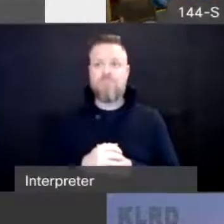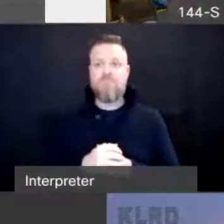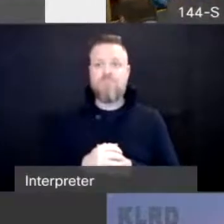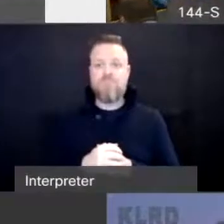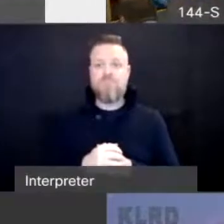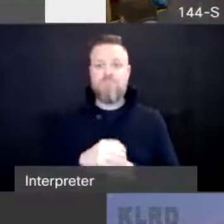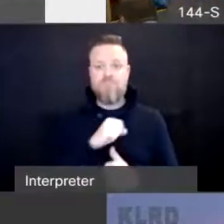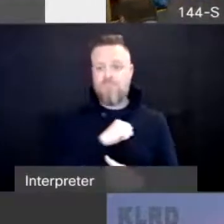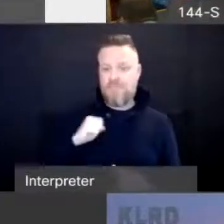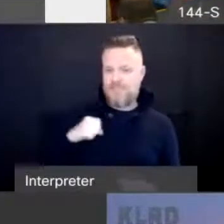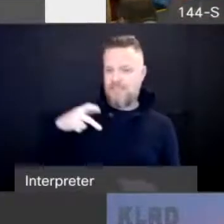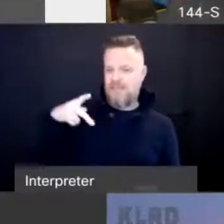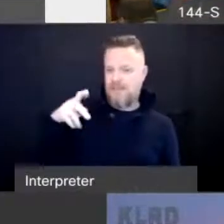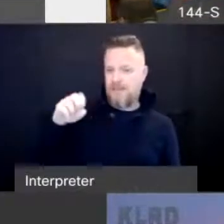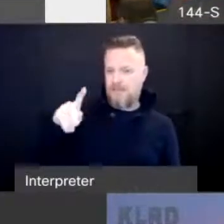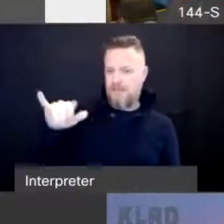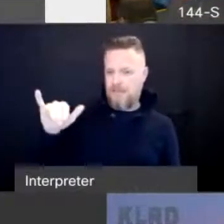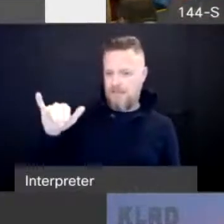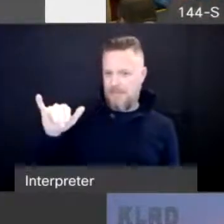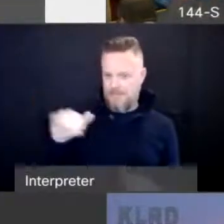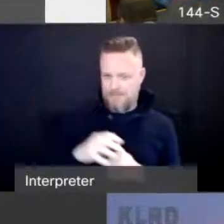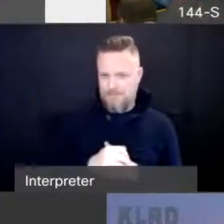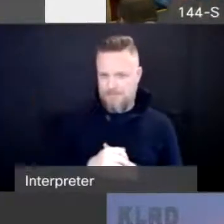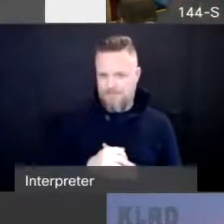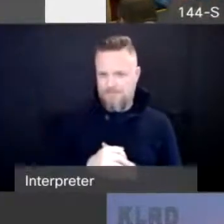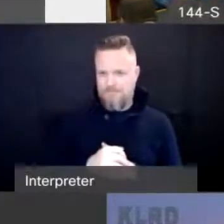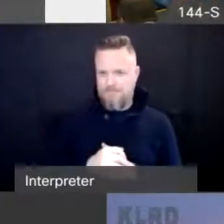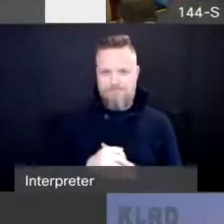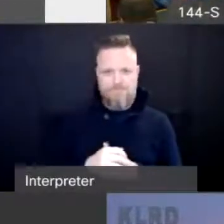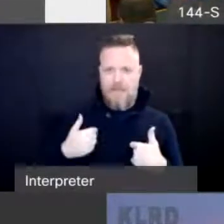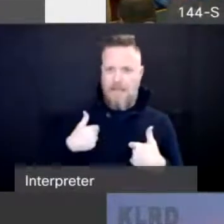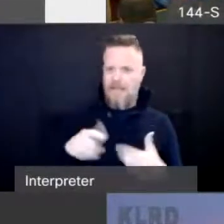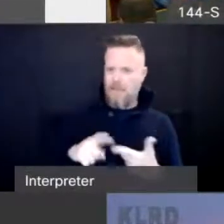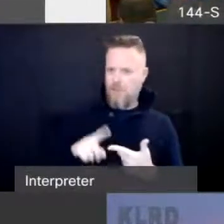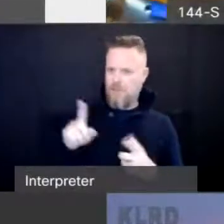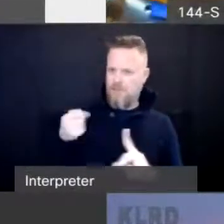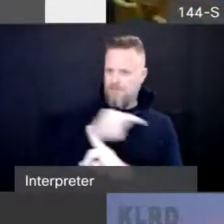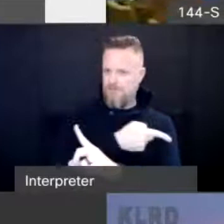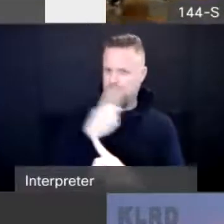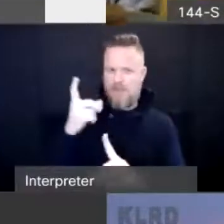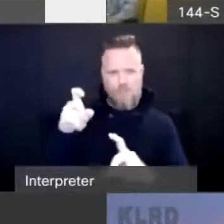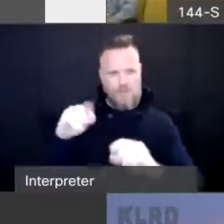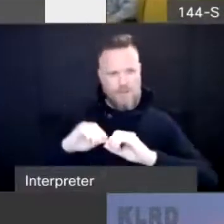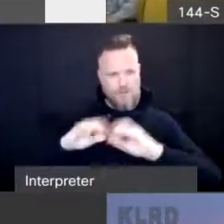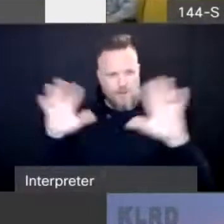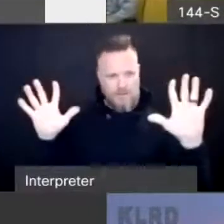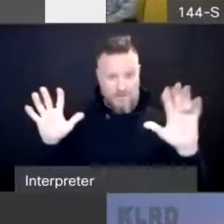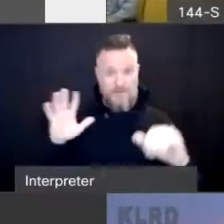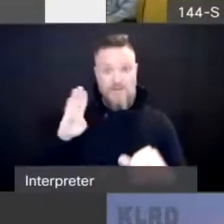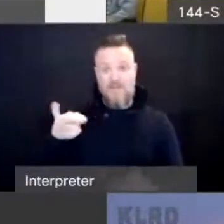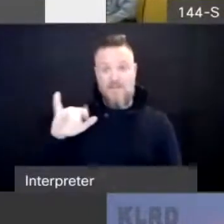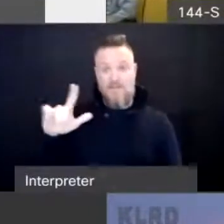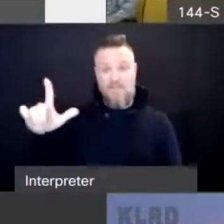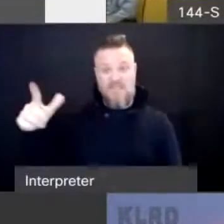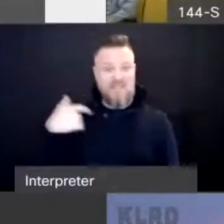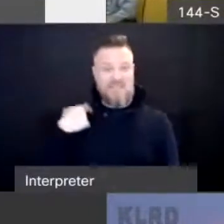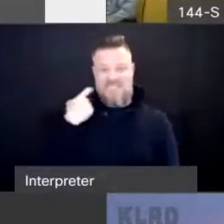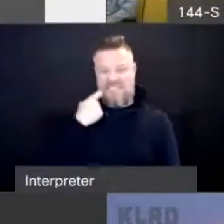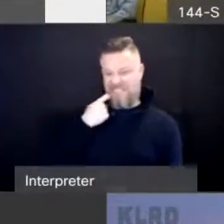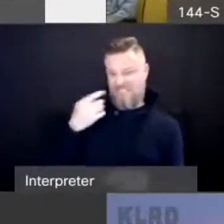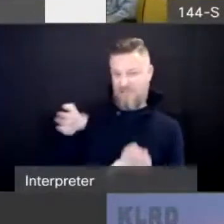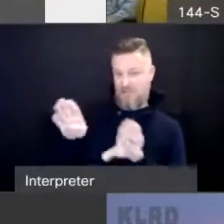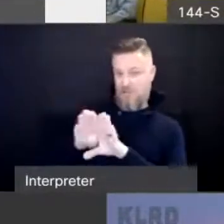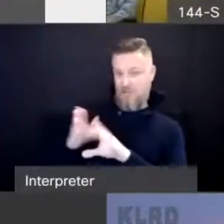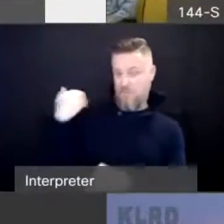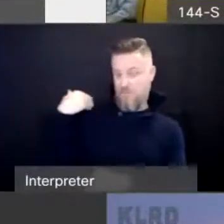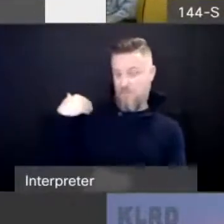Senator Petty. I'm don't want to be out of order here, but I just wanted to clarify on the bill that you just closed,